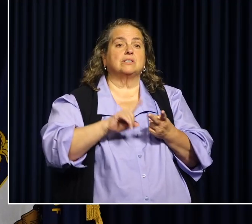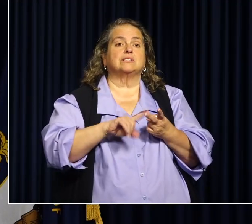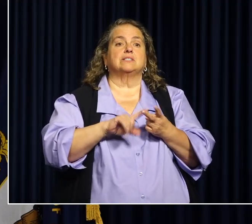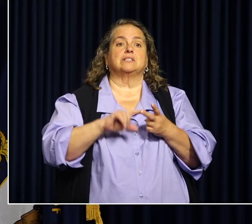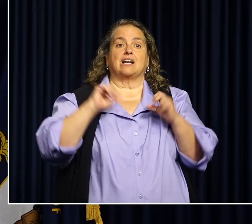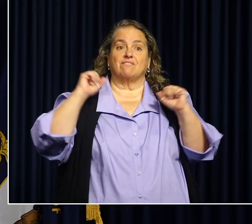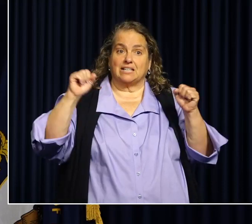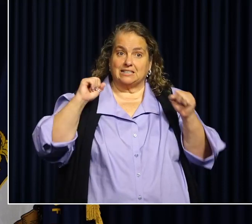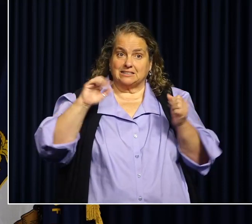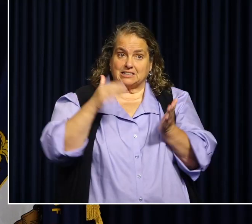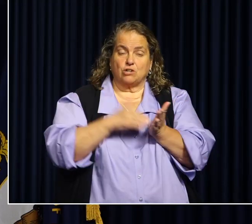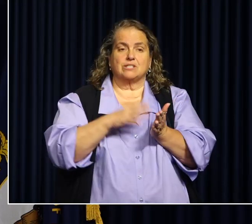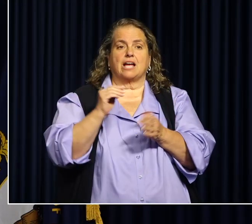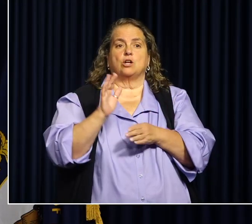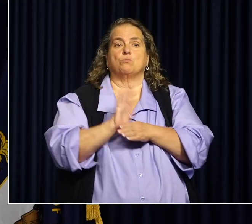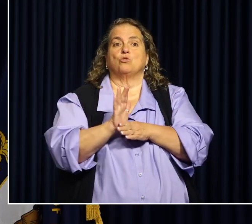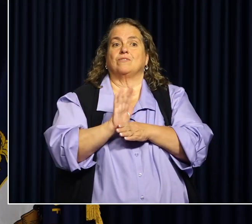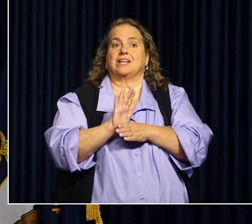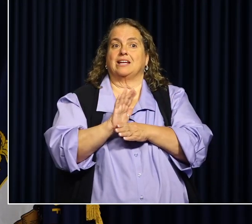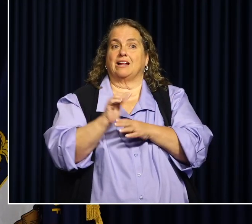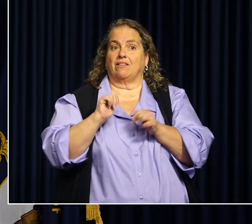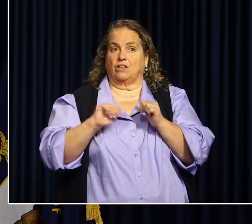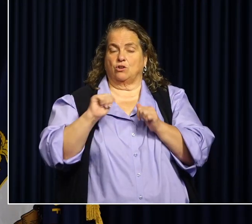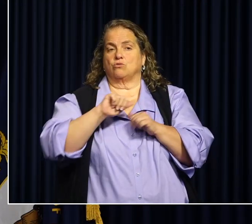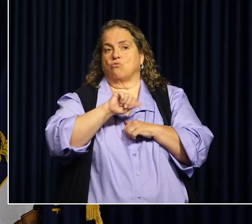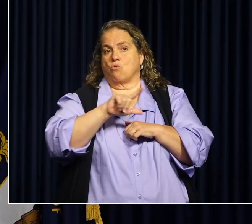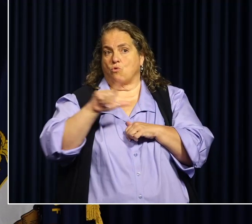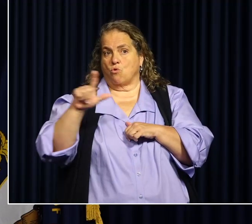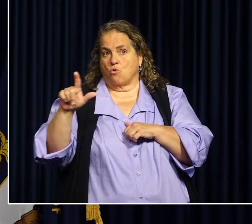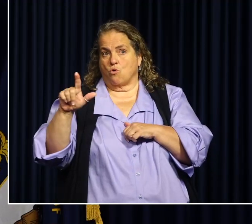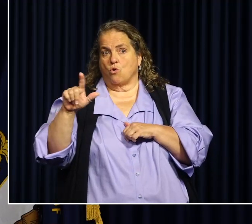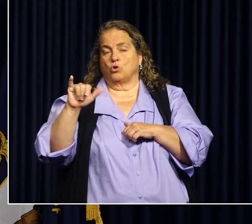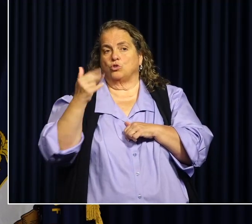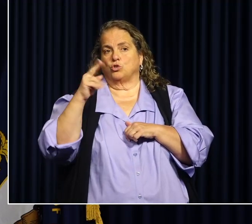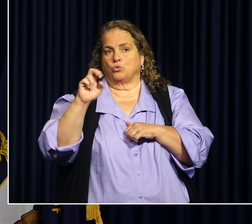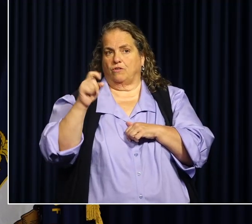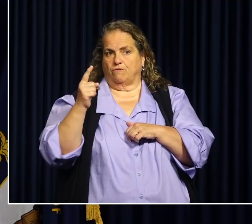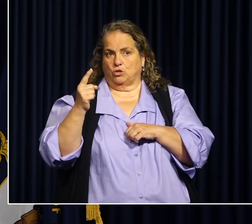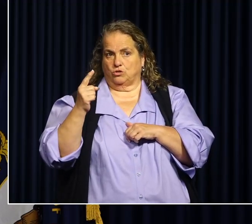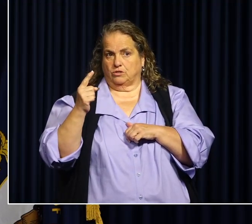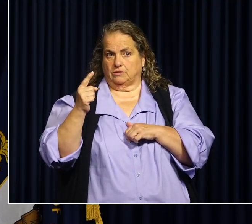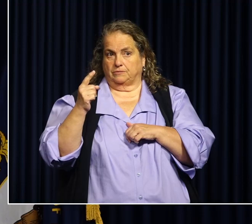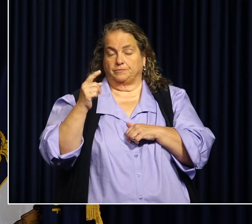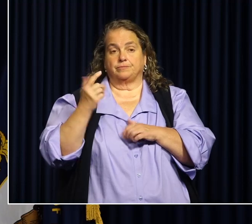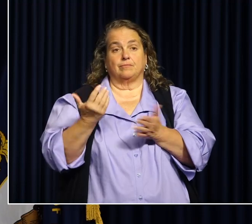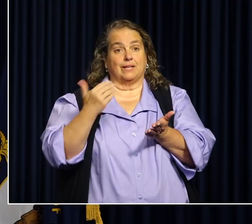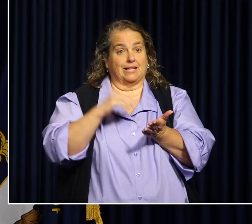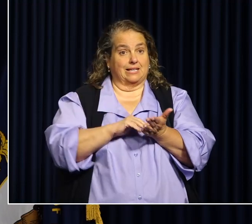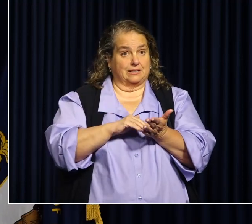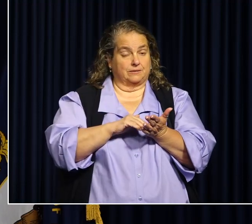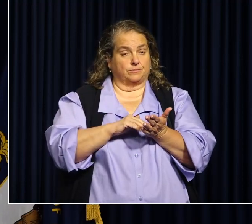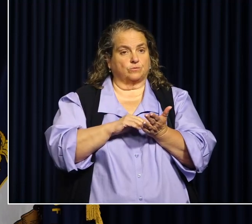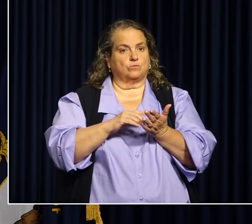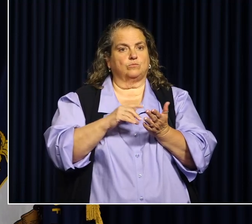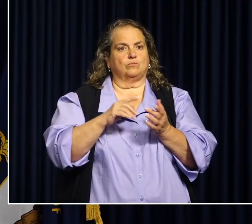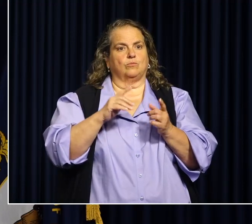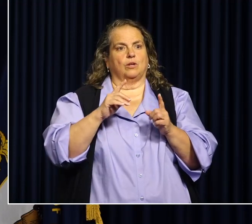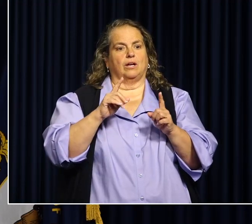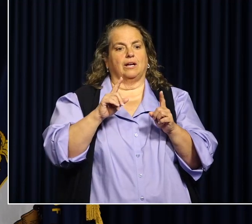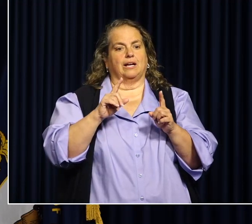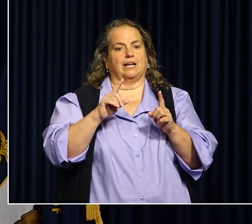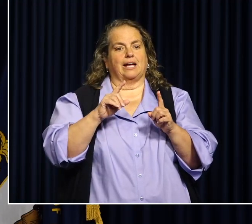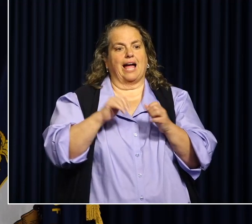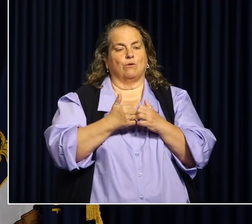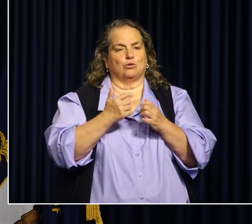we already mentioned, and movie theaters. Those are all June 1st. Again, staggering it